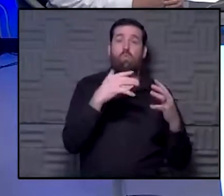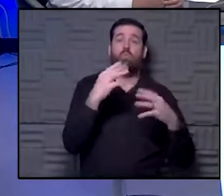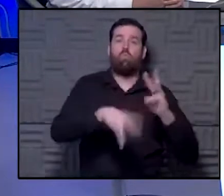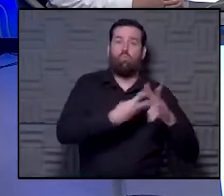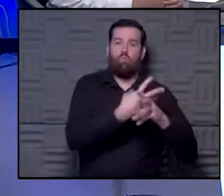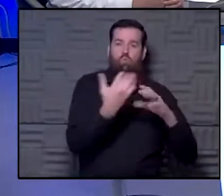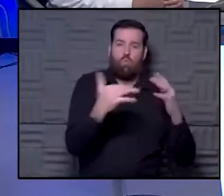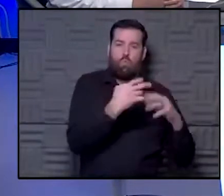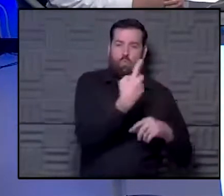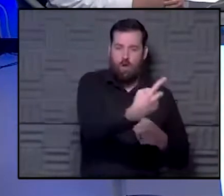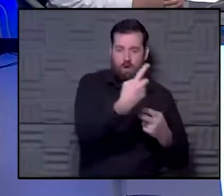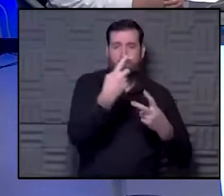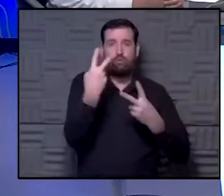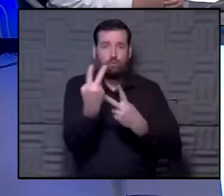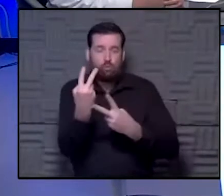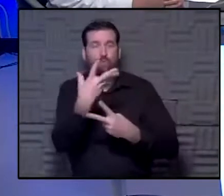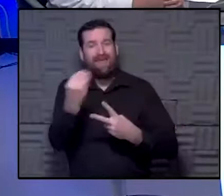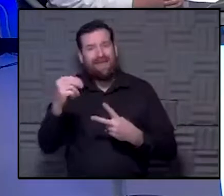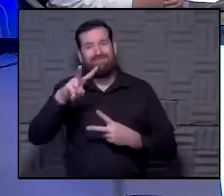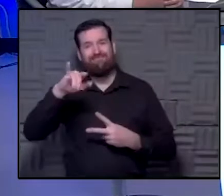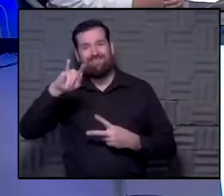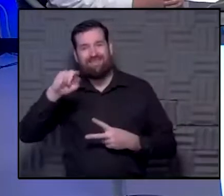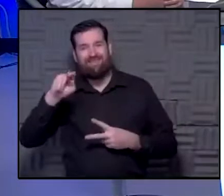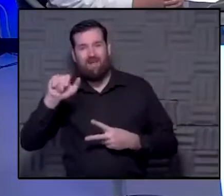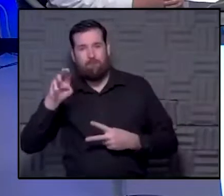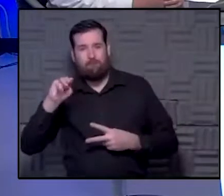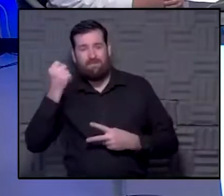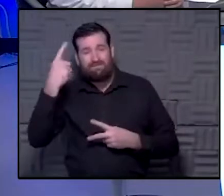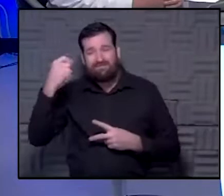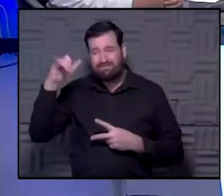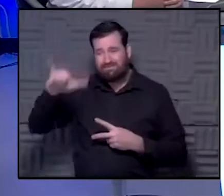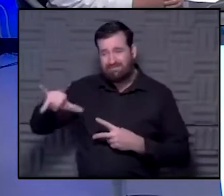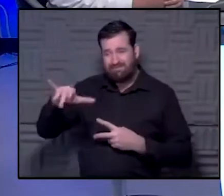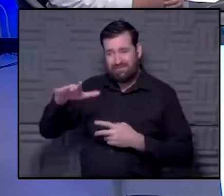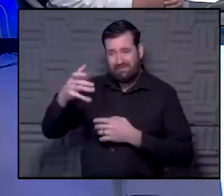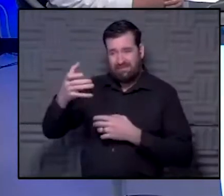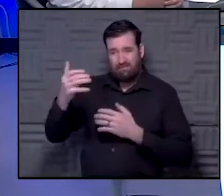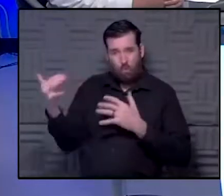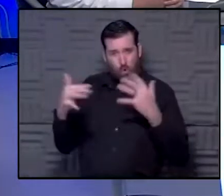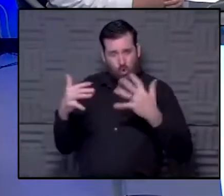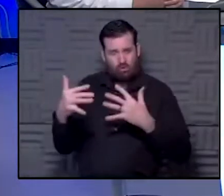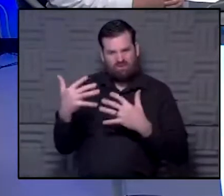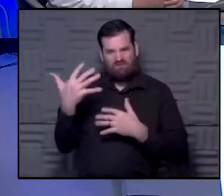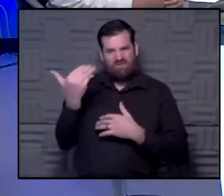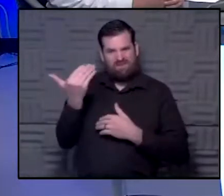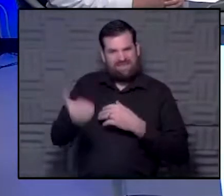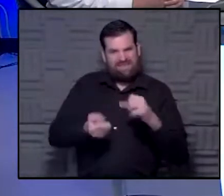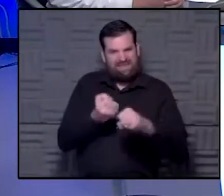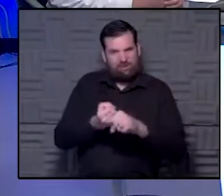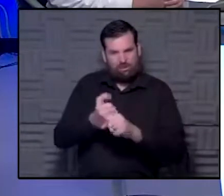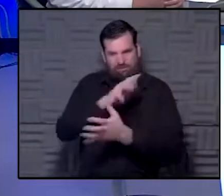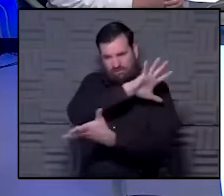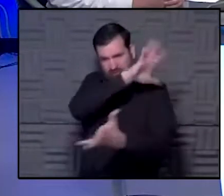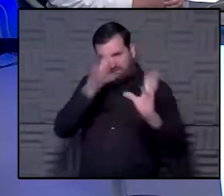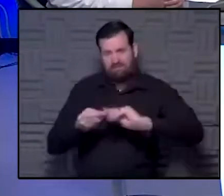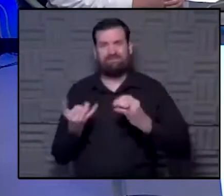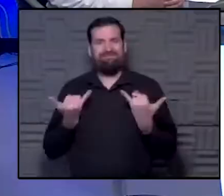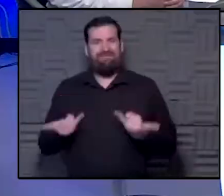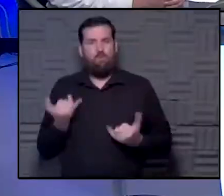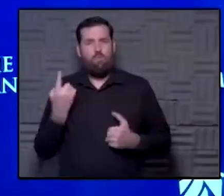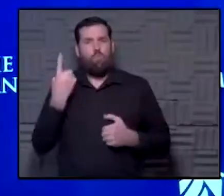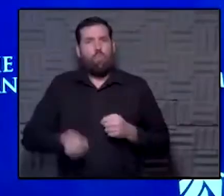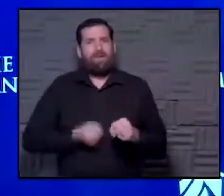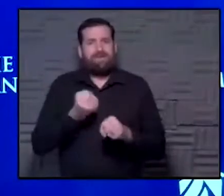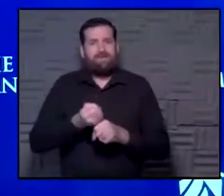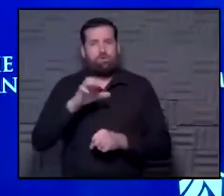Vietnam War combined. And if you stretch that out, those wars occurred over a 15-year or so period. This is in a single year. Yeah. That